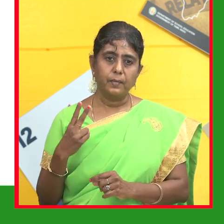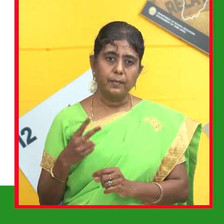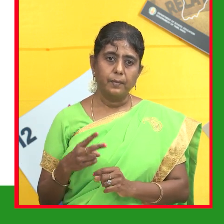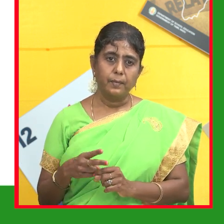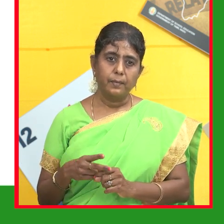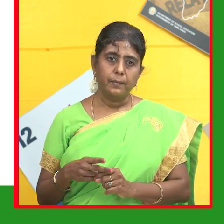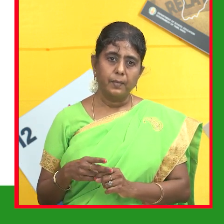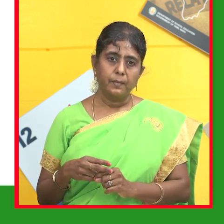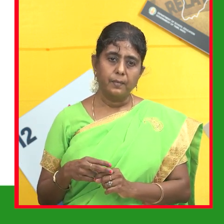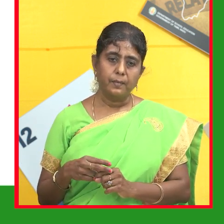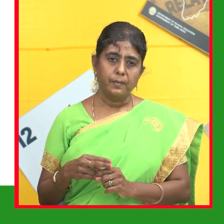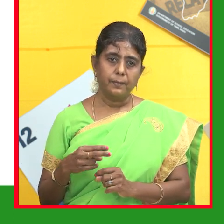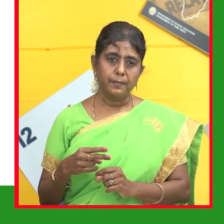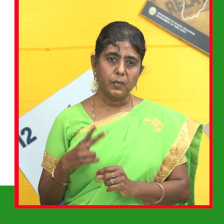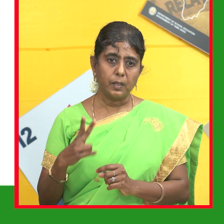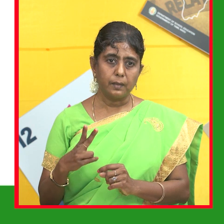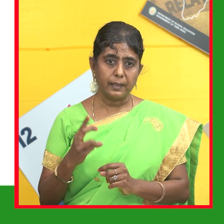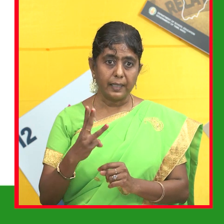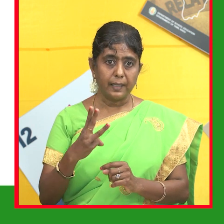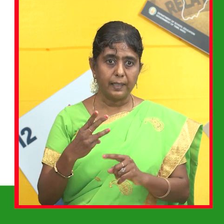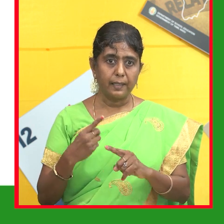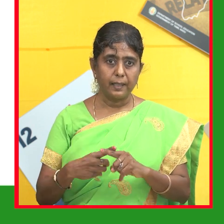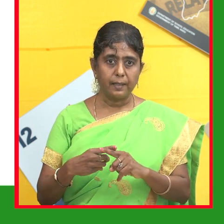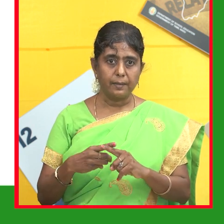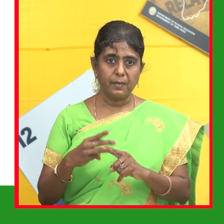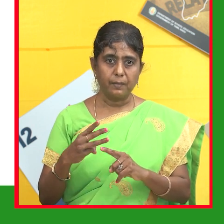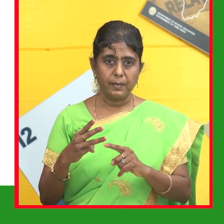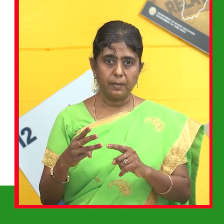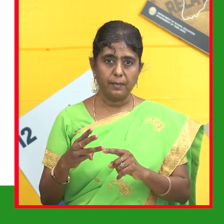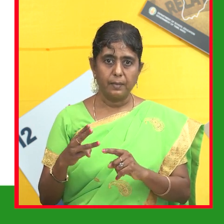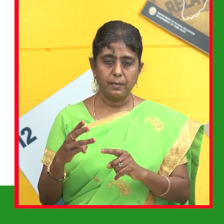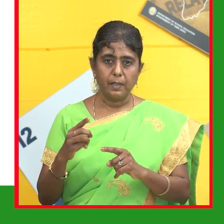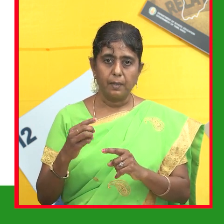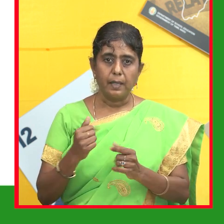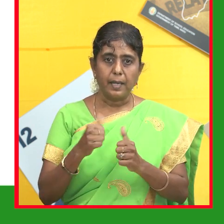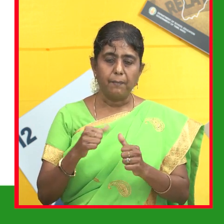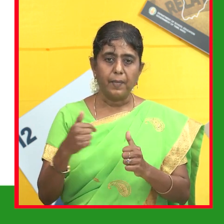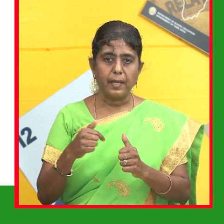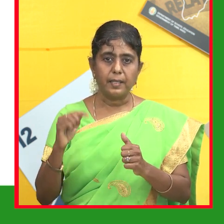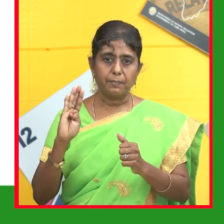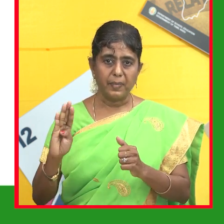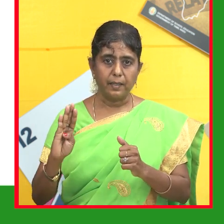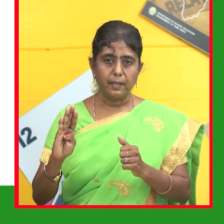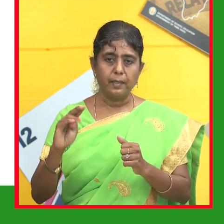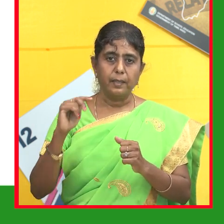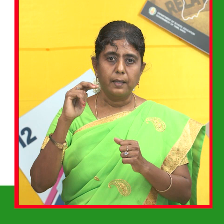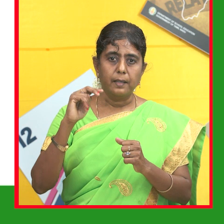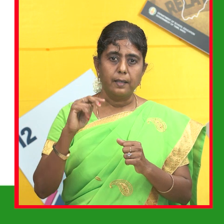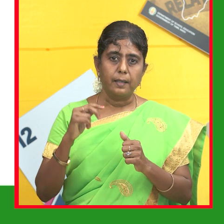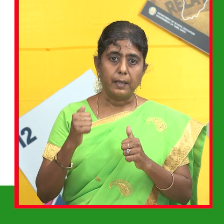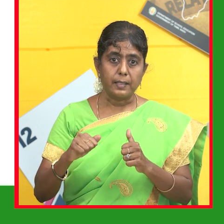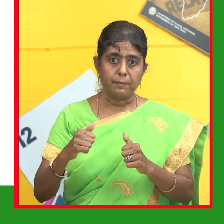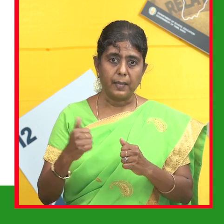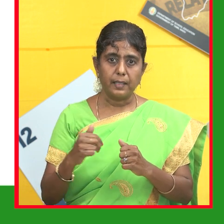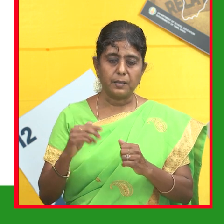see what to do with that. 3x squared minus 4y squared, the formula a squared minus b squared. What's the